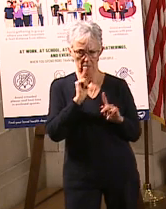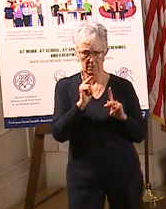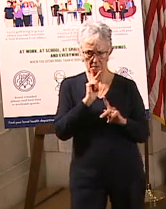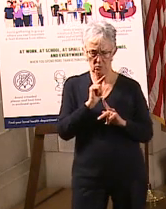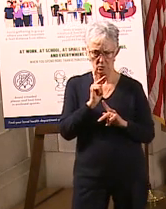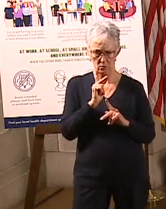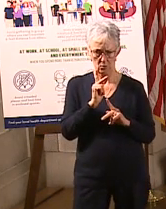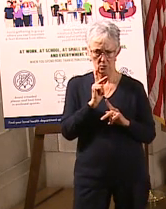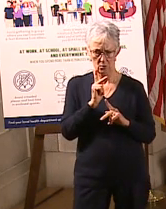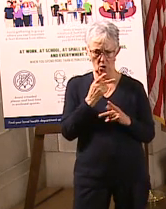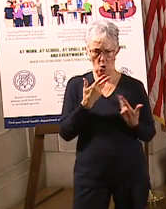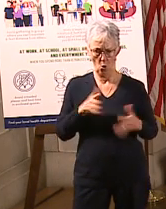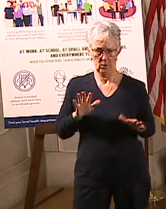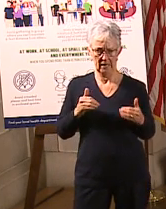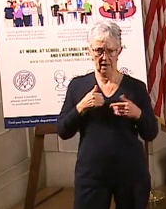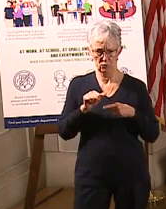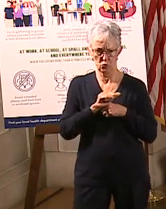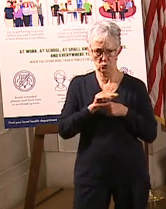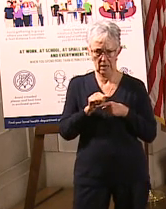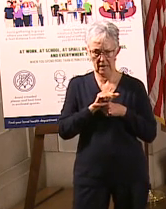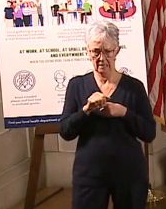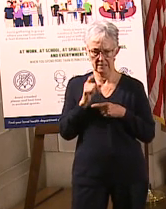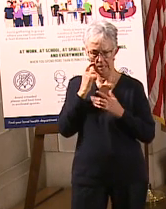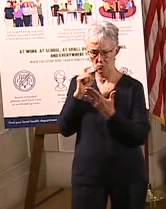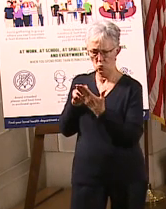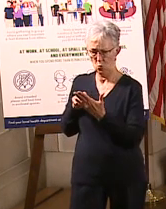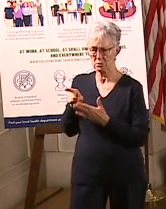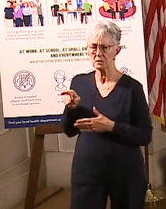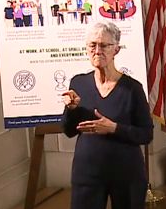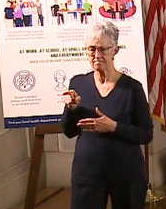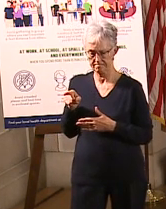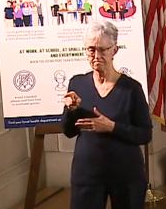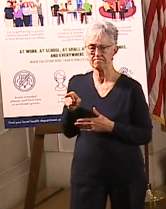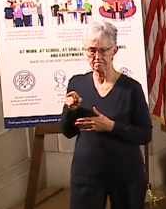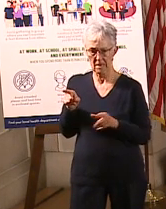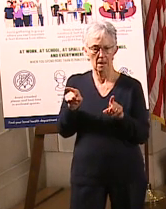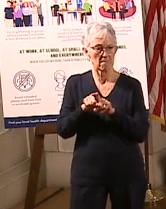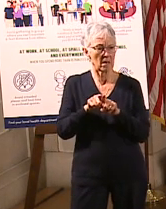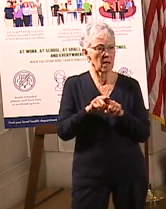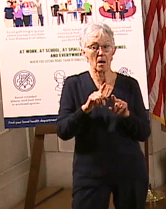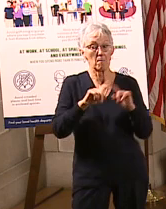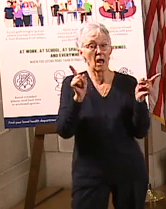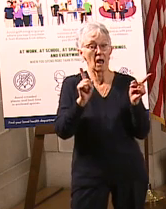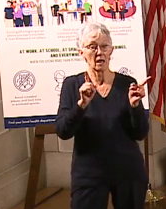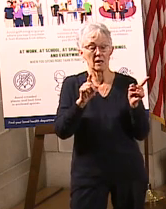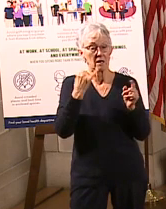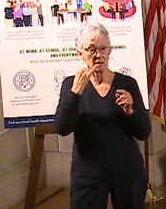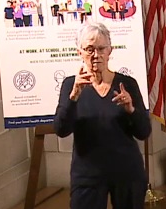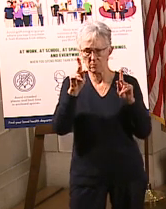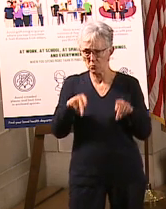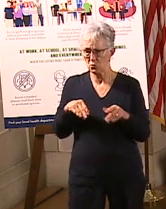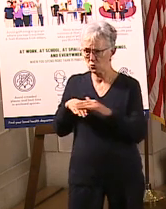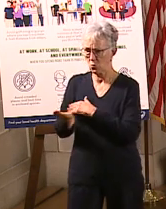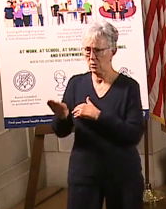what about in the general public? You know, at a convenience store, a situation that looks a little bit odd as